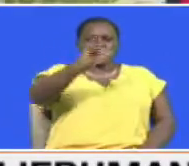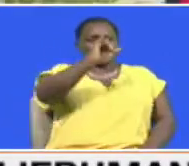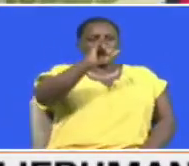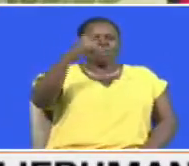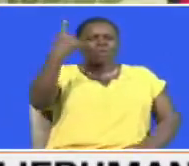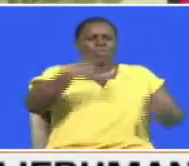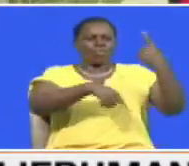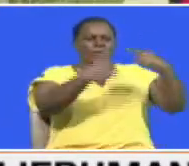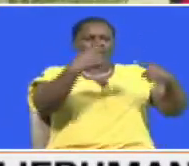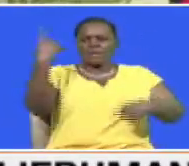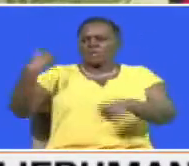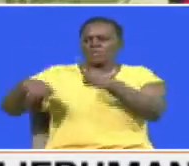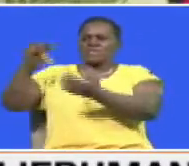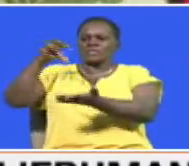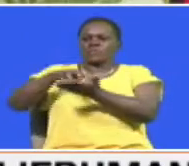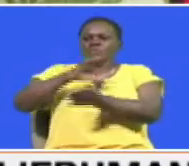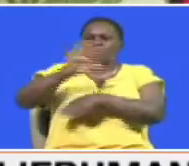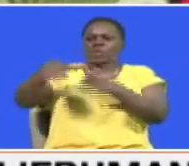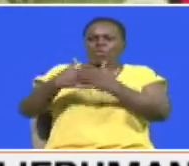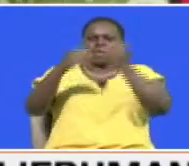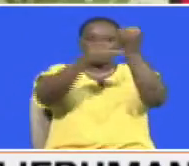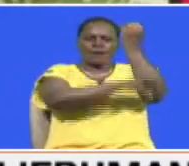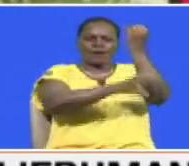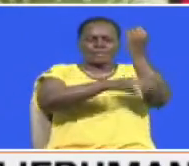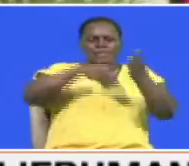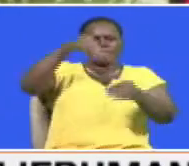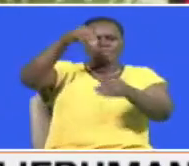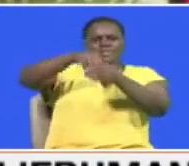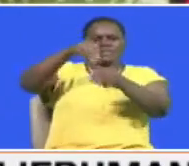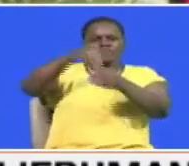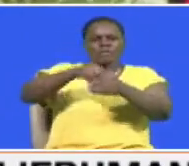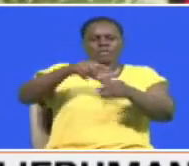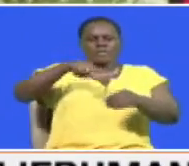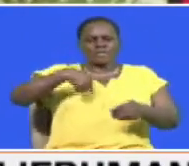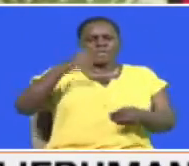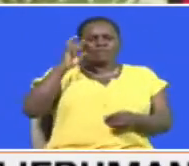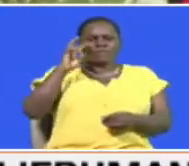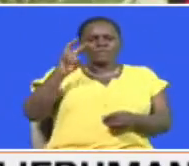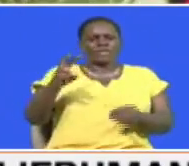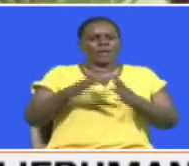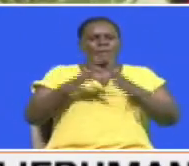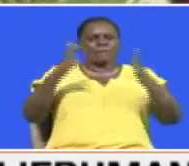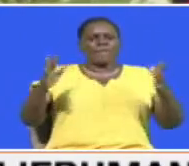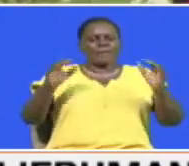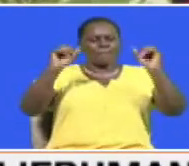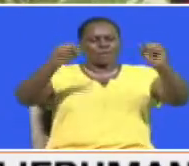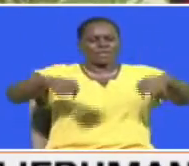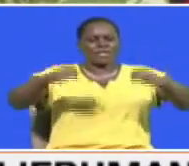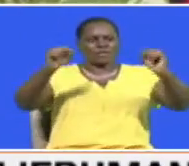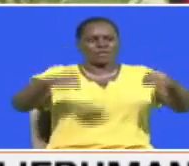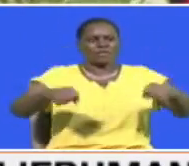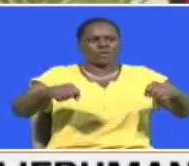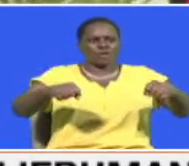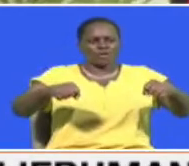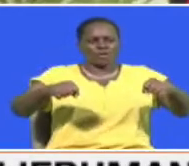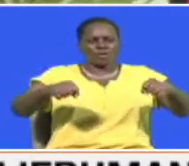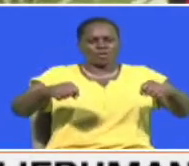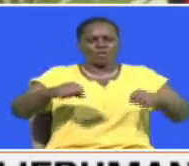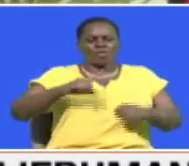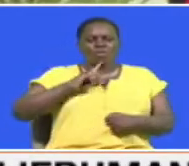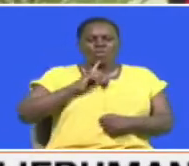win-win situation for all countries involved. We see a great potential for